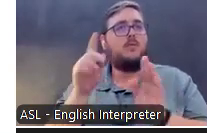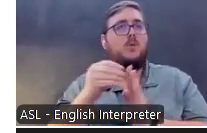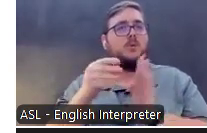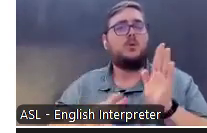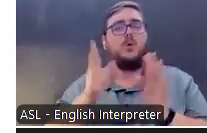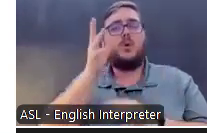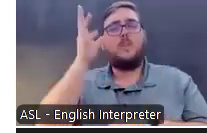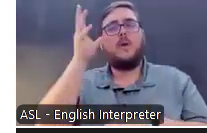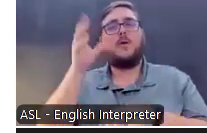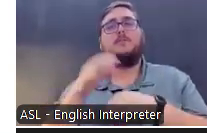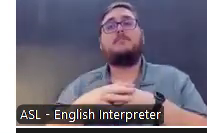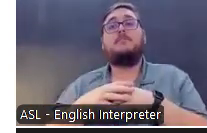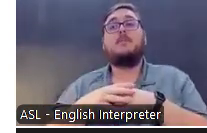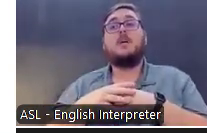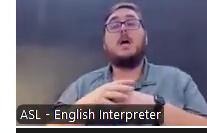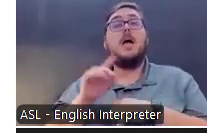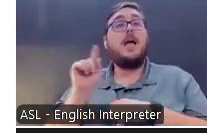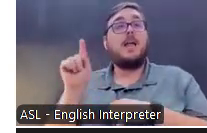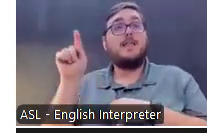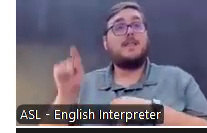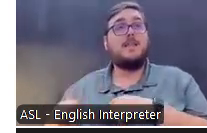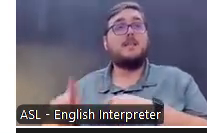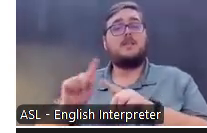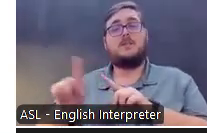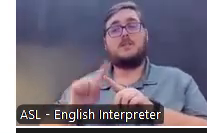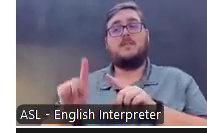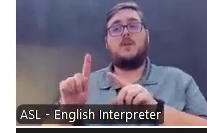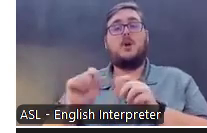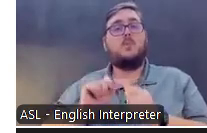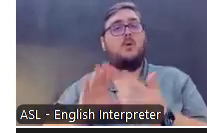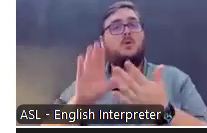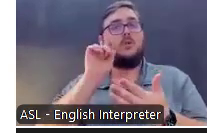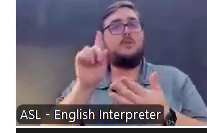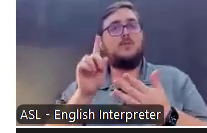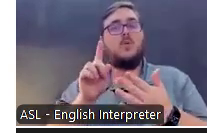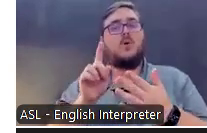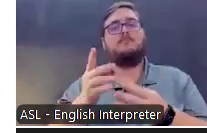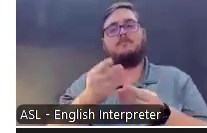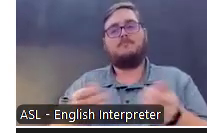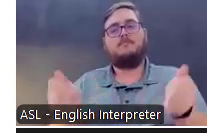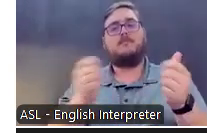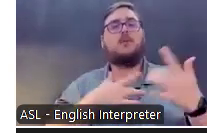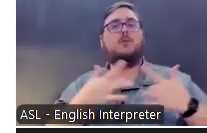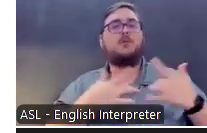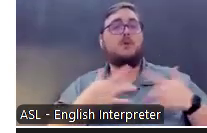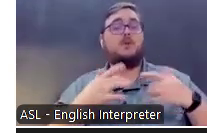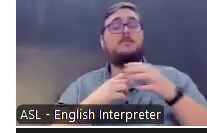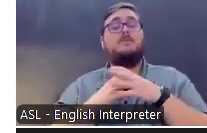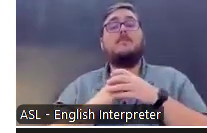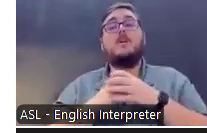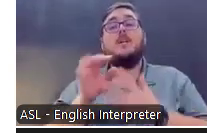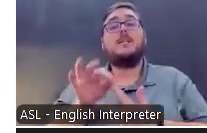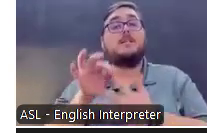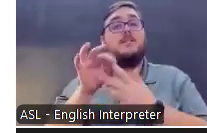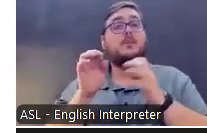And these are some ways that could be utilized to address the concerns. Could share the concerns with the special education department,